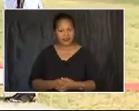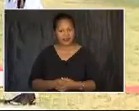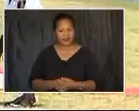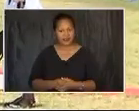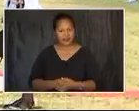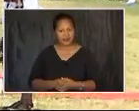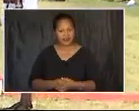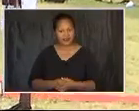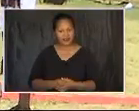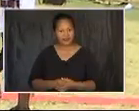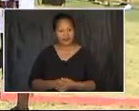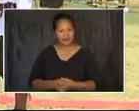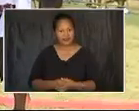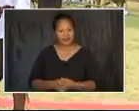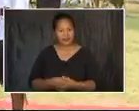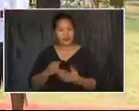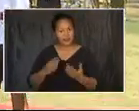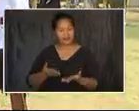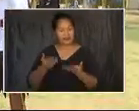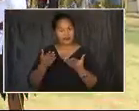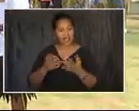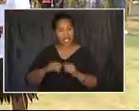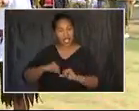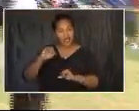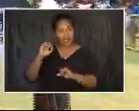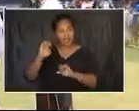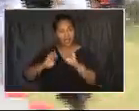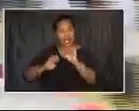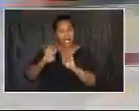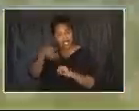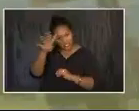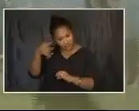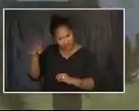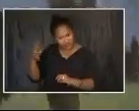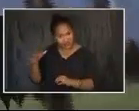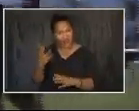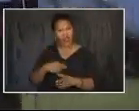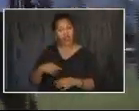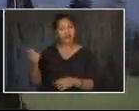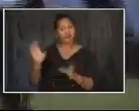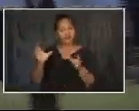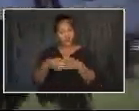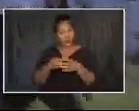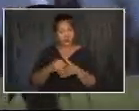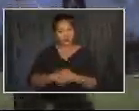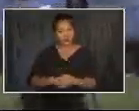conduct the inspection of the parade.